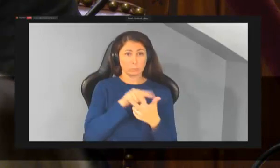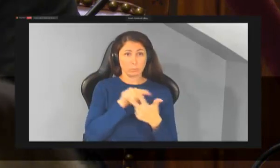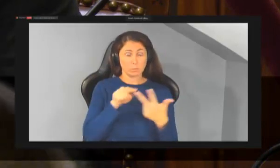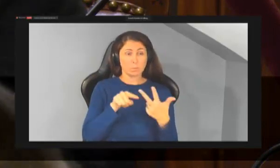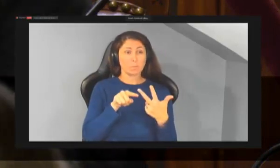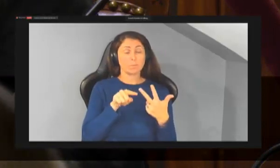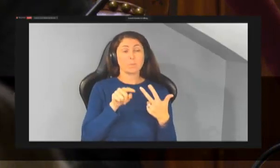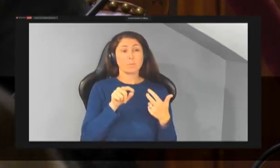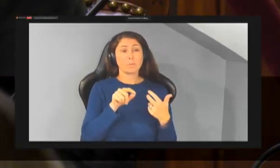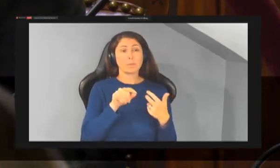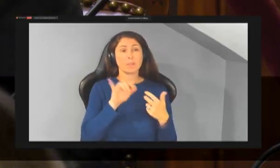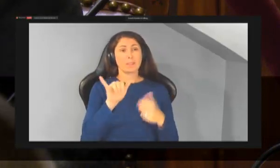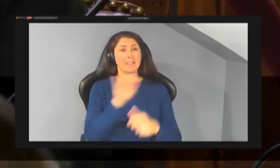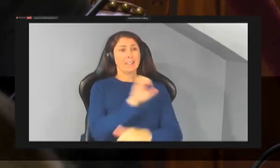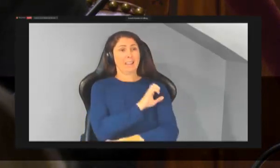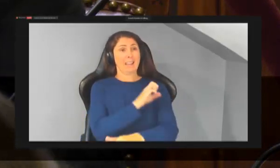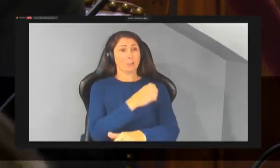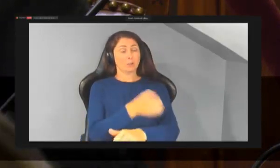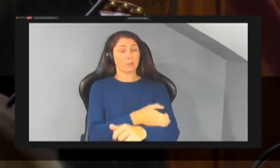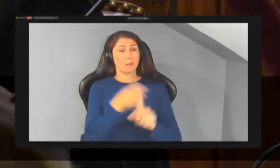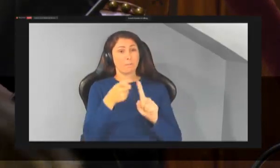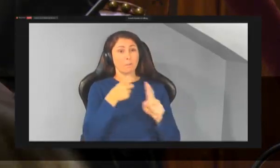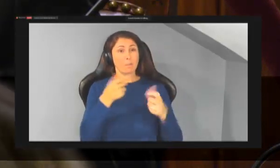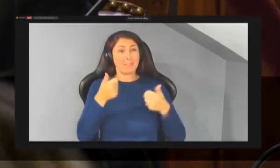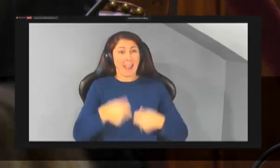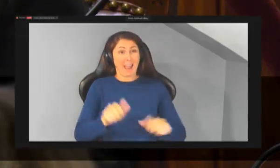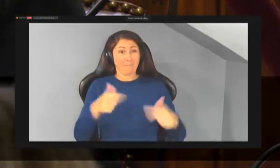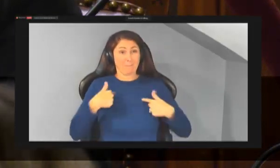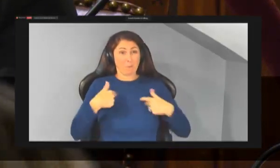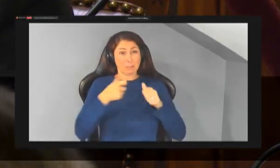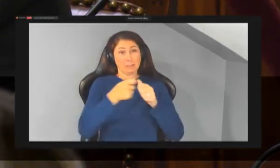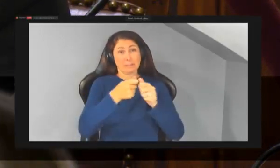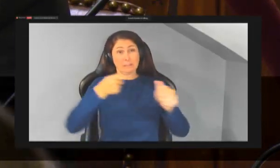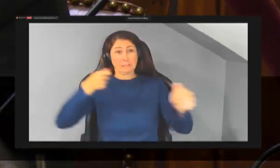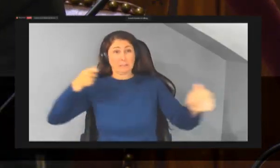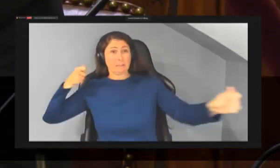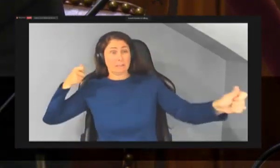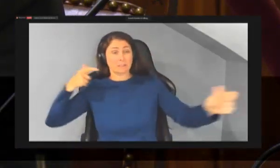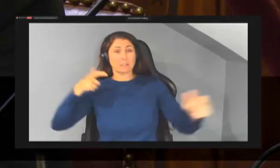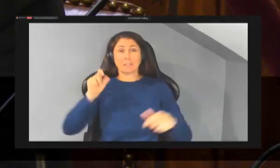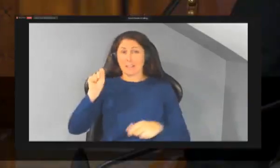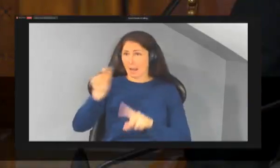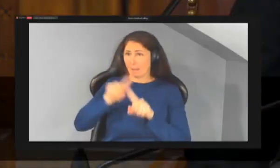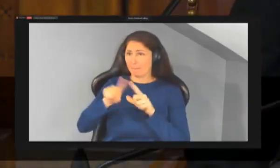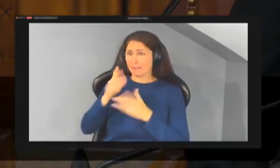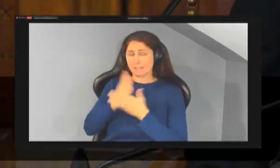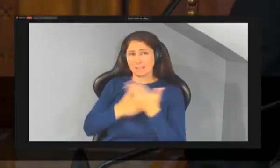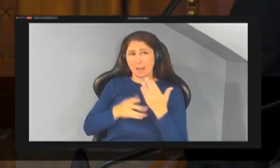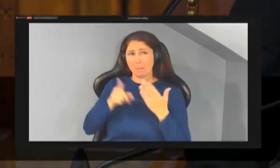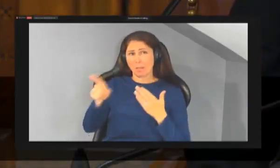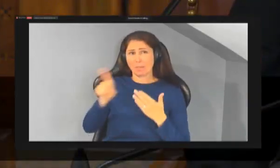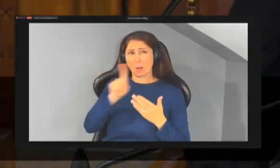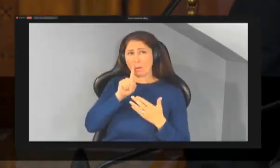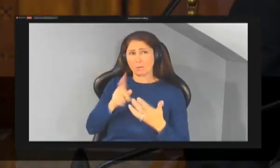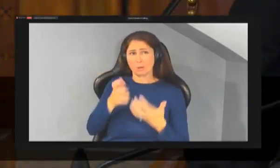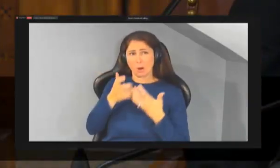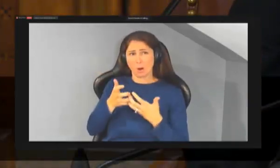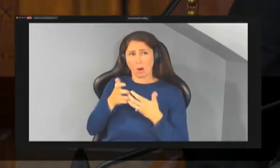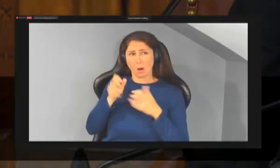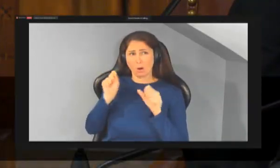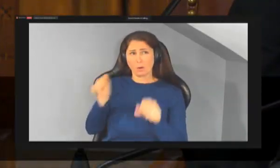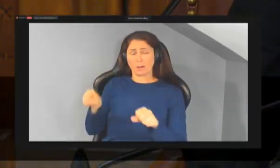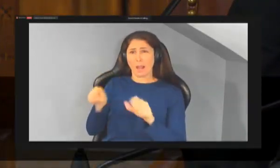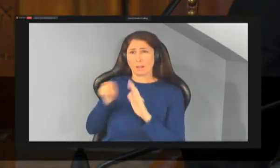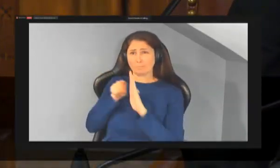the energy comes from the effort of the person drawing. Yeah, but some of those bows are very, very mechanized and go very, very, shoot an arrow very, very